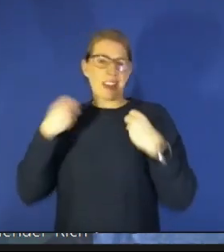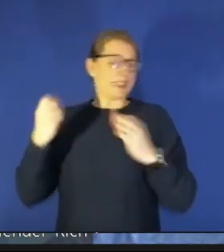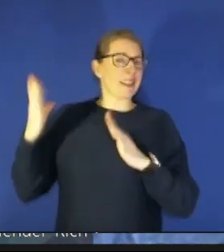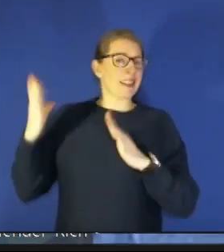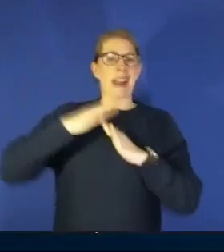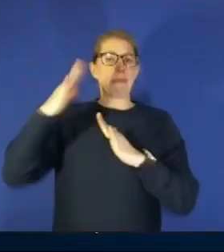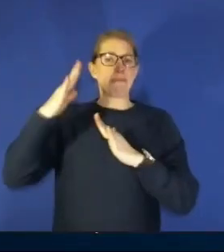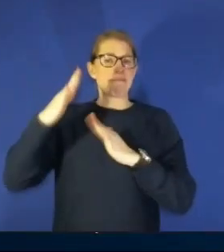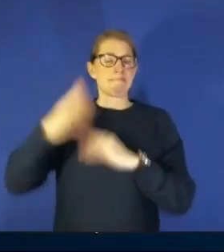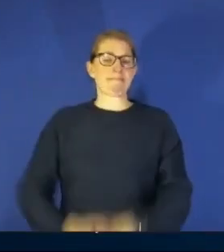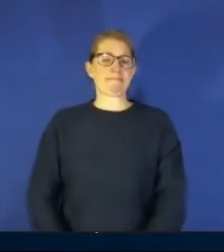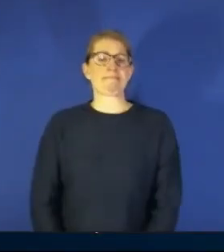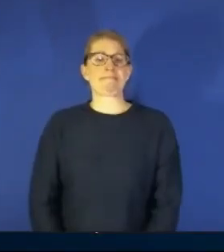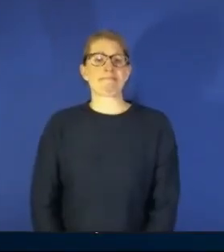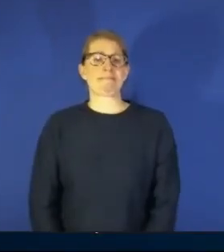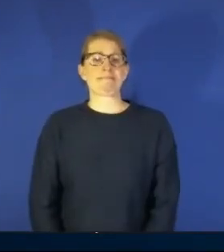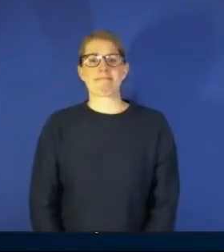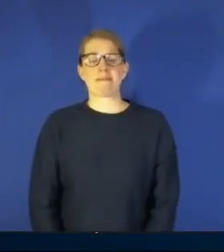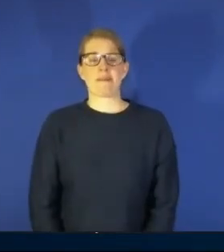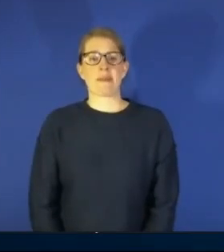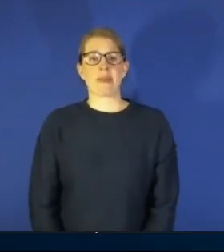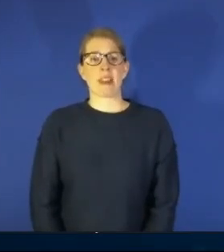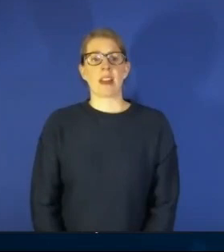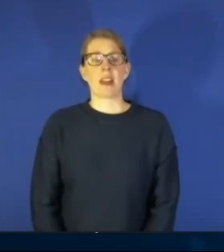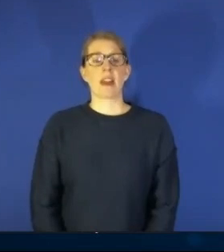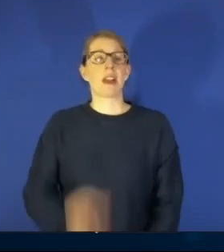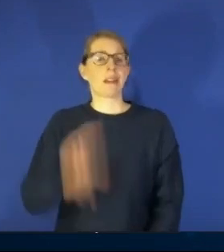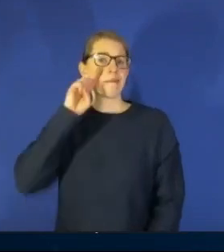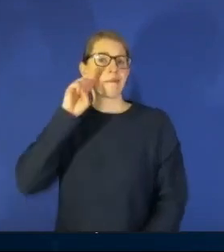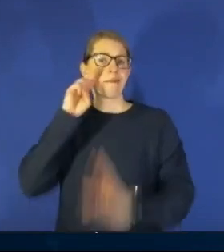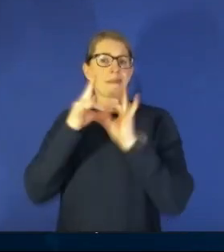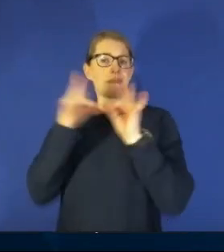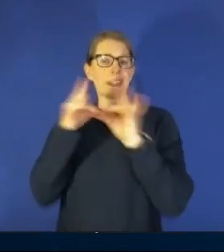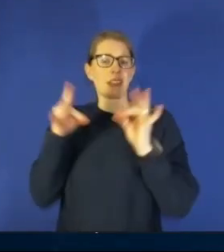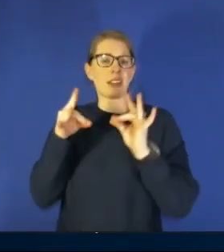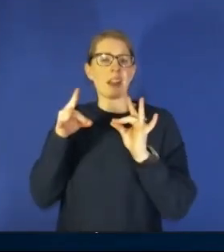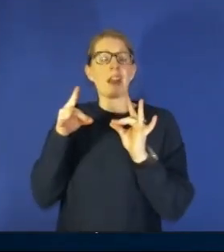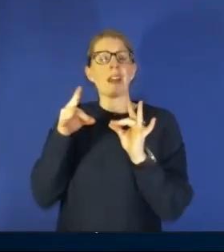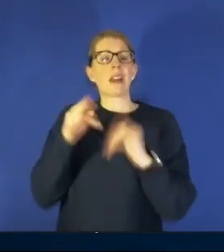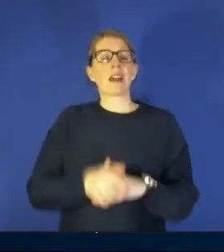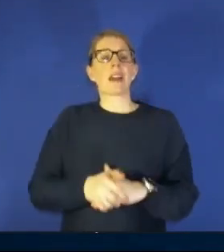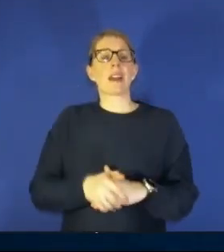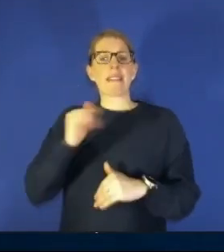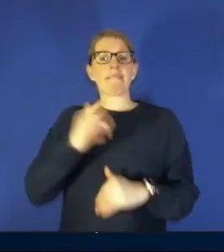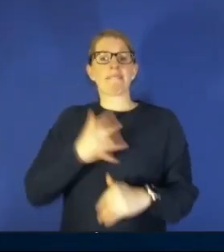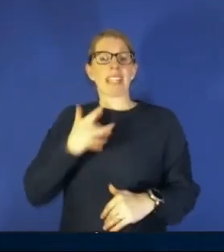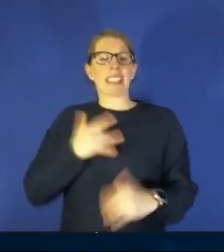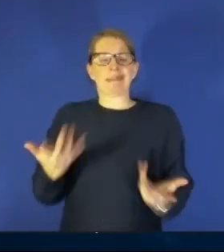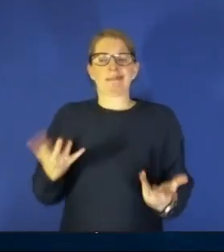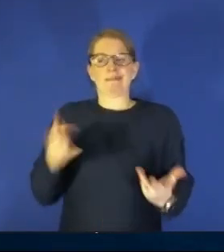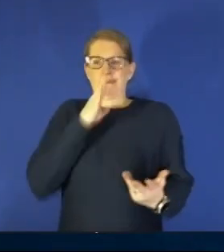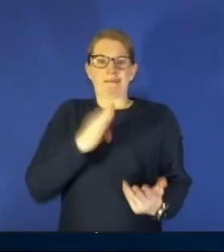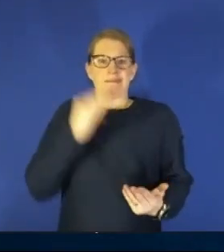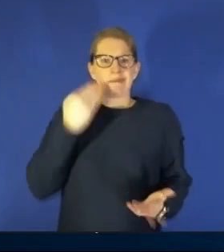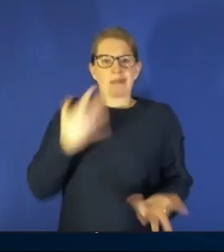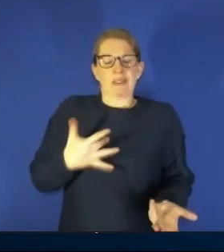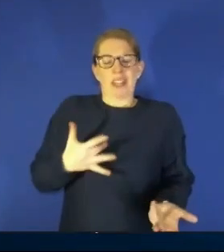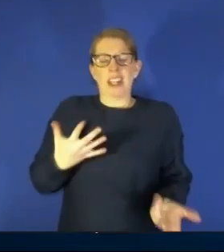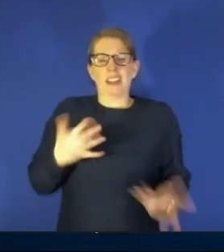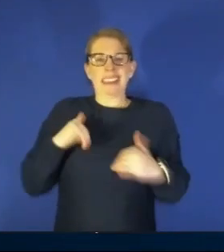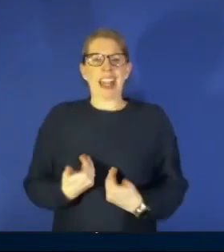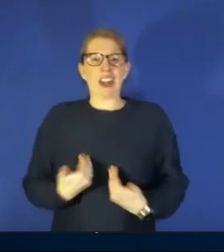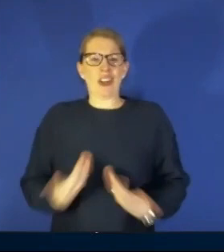being. Well, Dr. Hawkinson mentioned it off the top of the show. It's that feeling of you never know. You just always kind of feel tired. I always